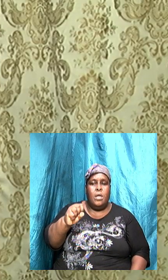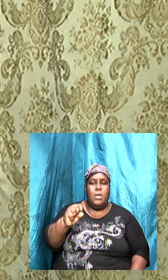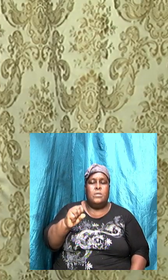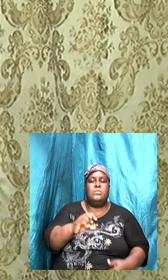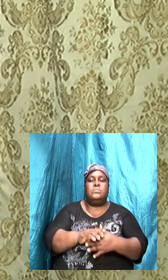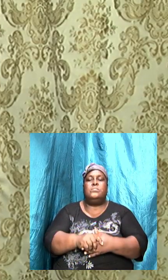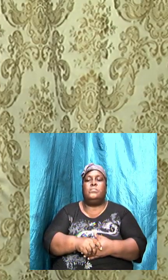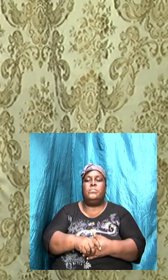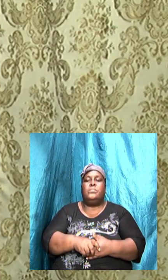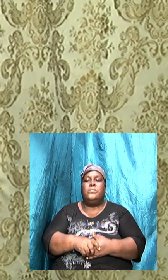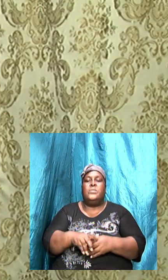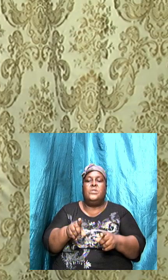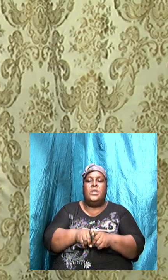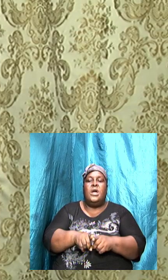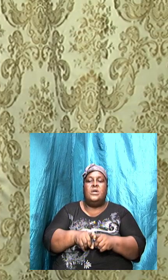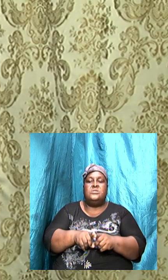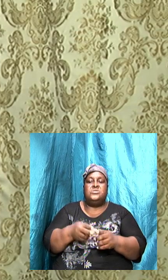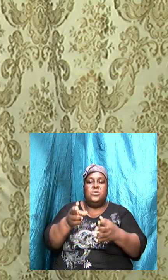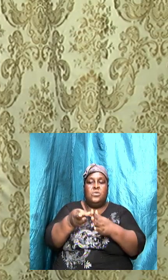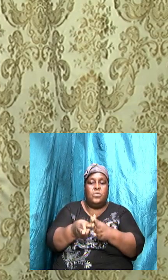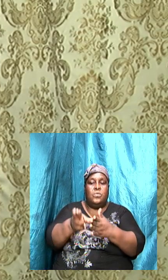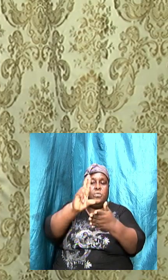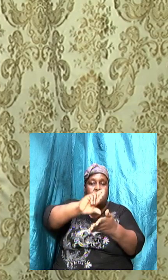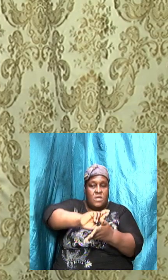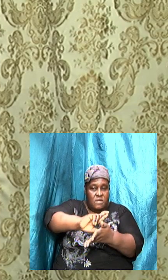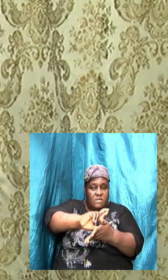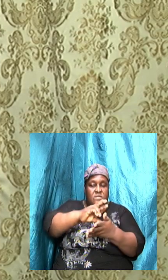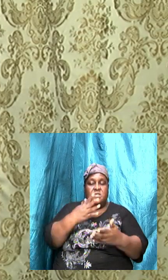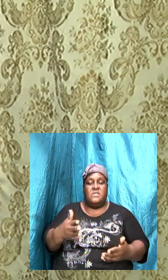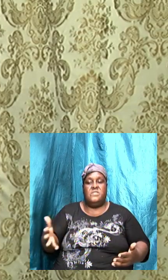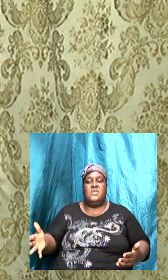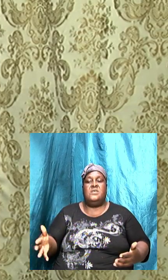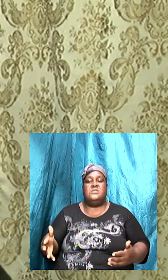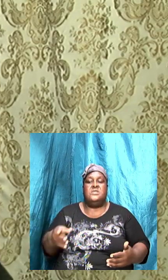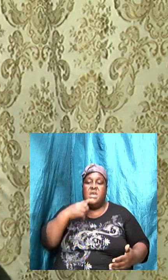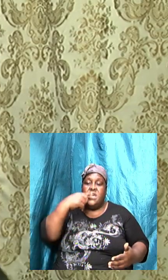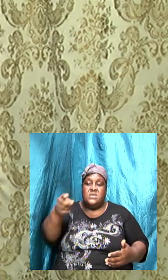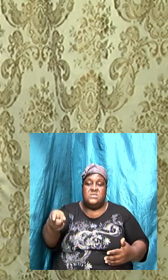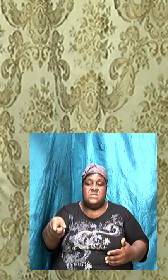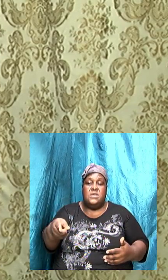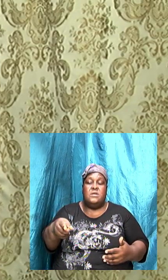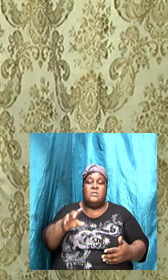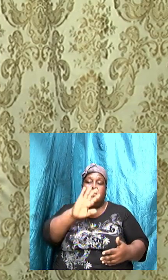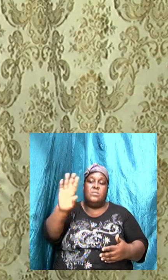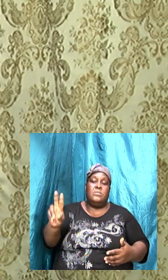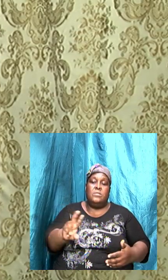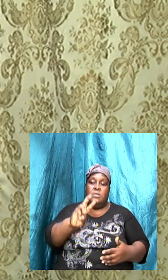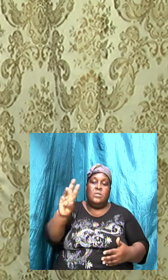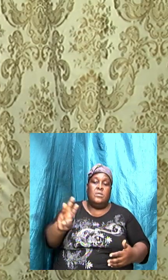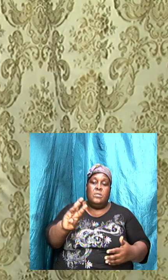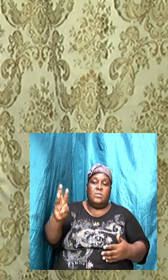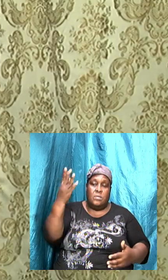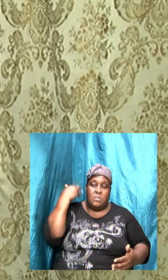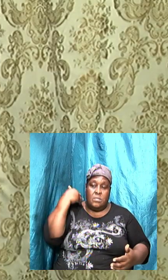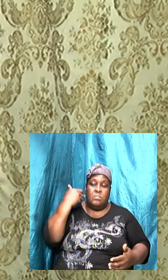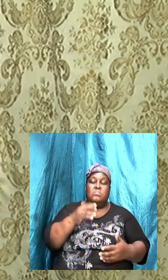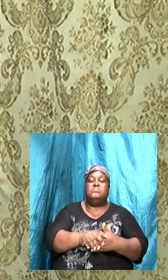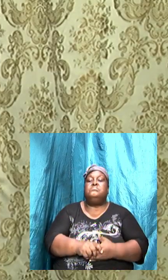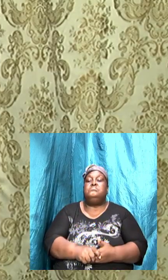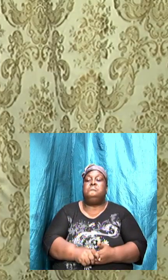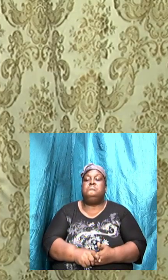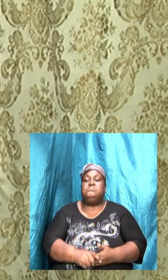just, as we go through, review a few of the things that we said last week and then continue on where I cut off from and